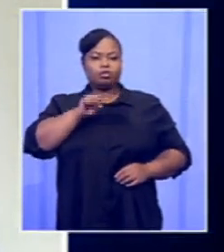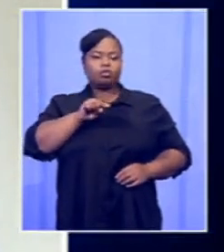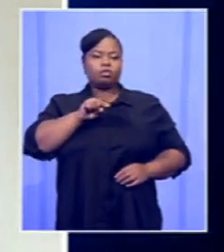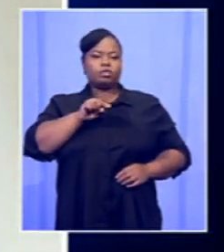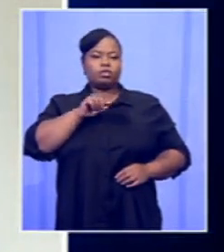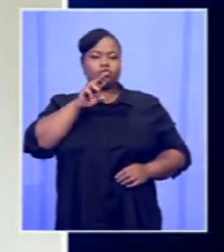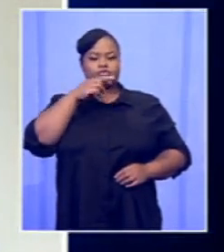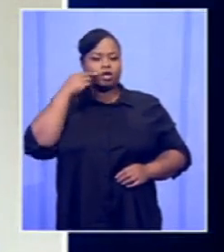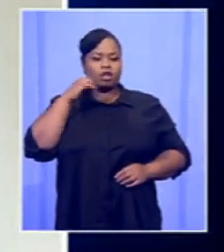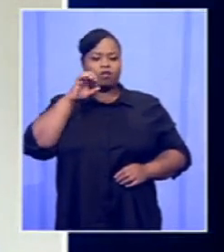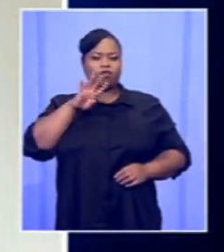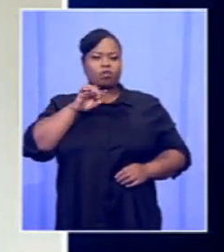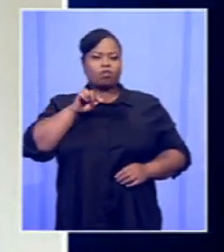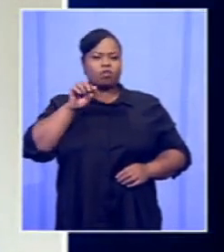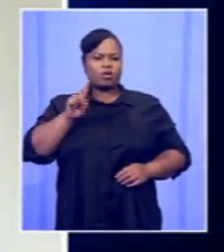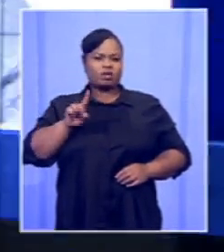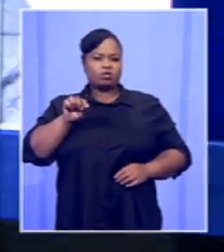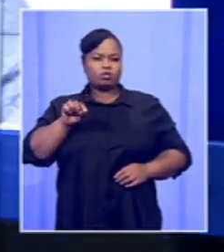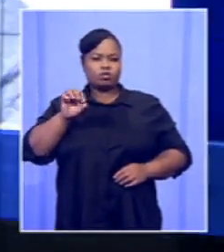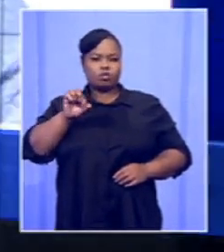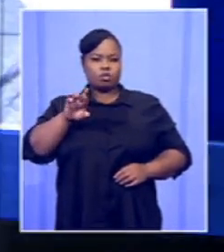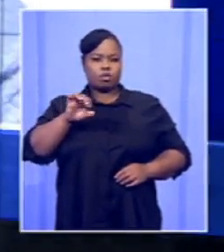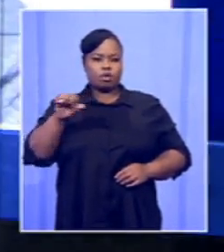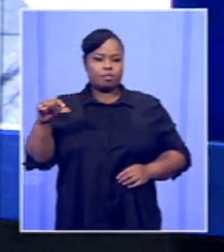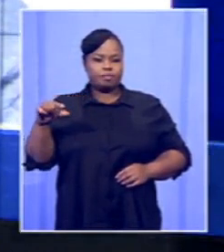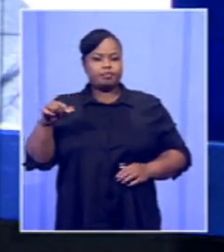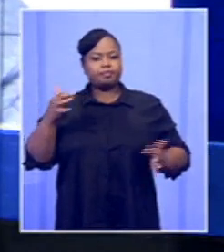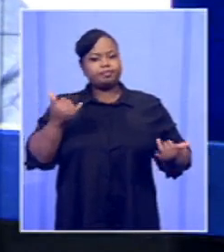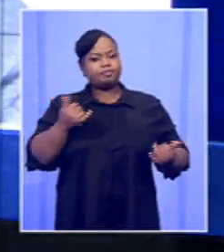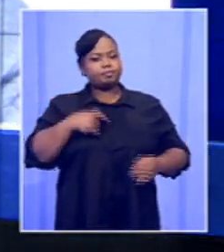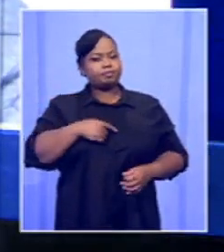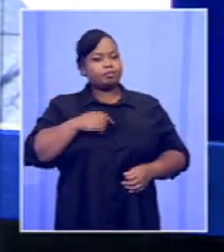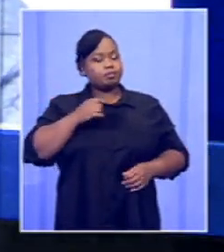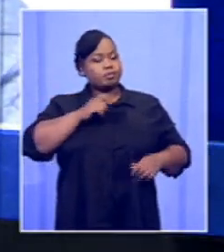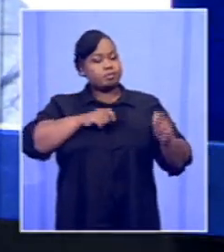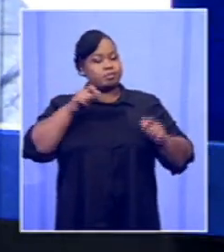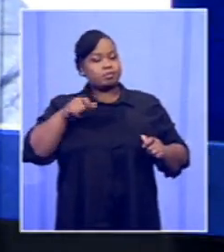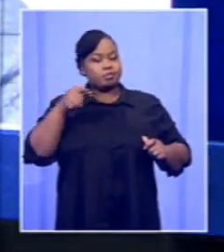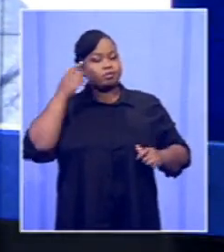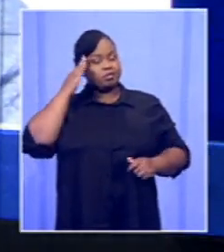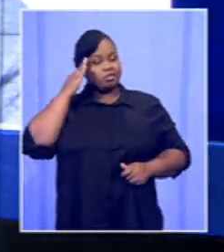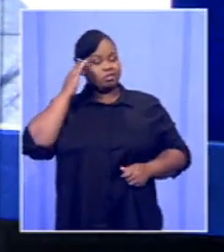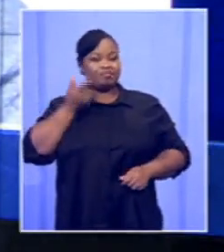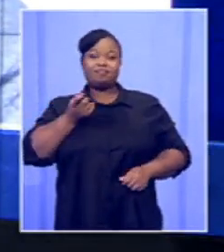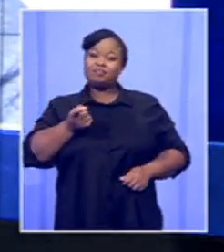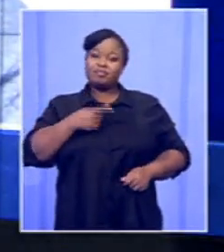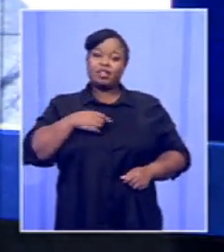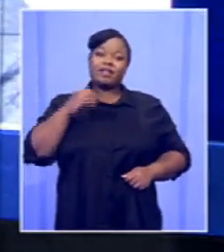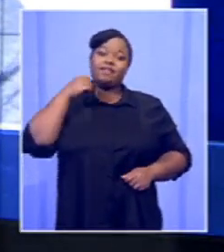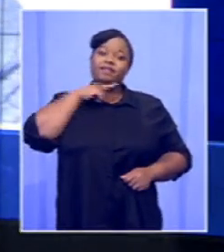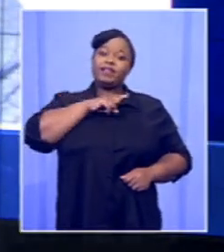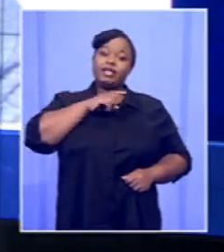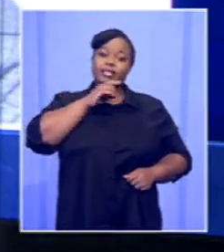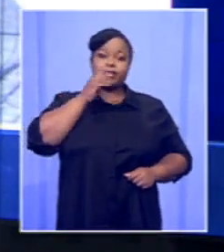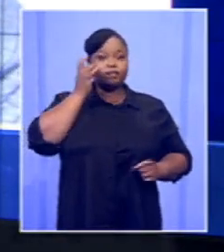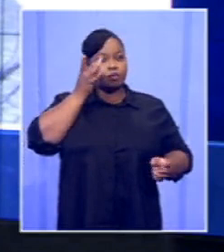www.real411.org. Okay. Now, just in terms of the bigger discussion, let's remind our viewers about the repercussions of spreading fake